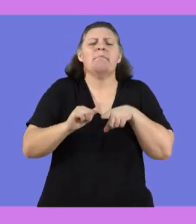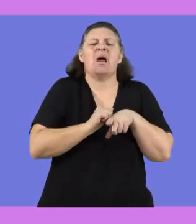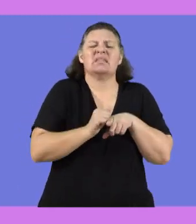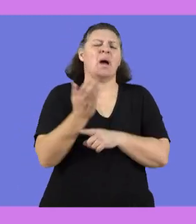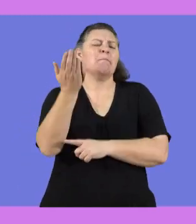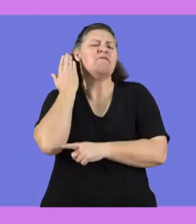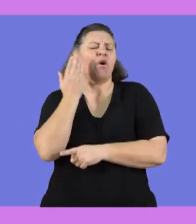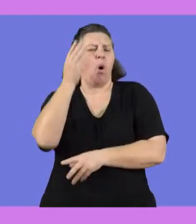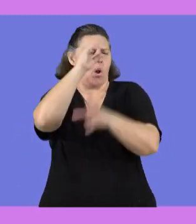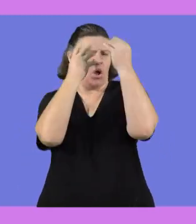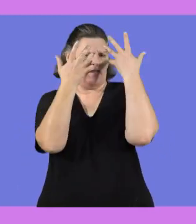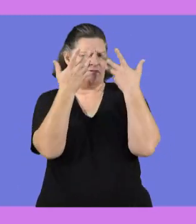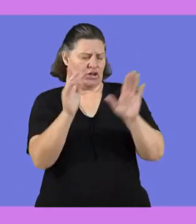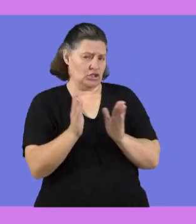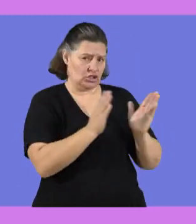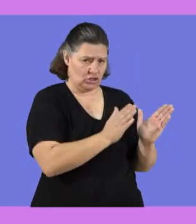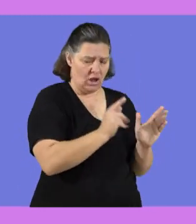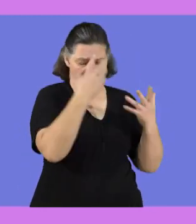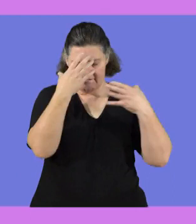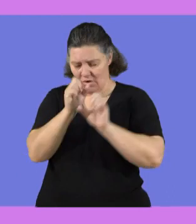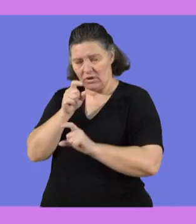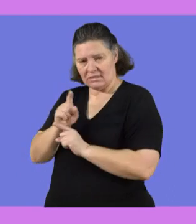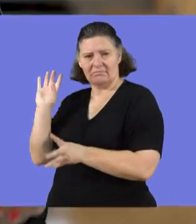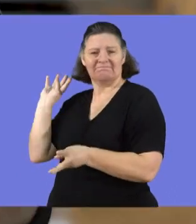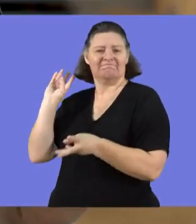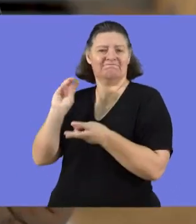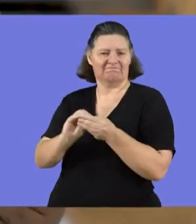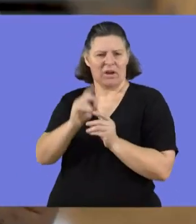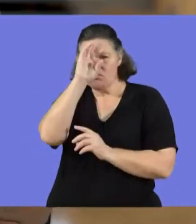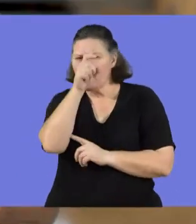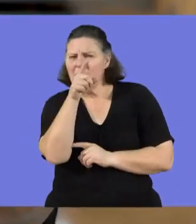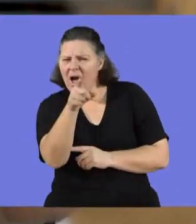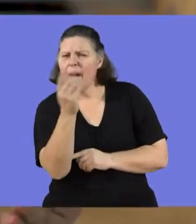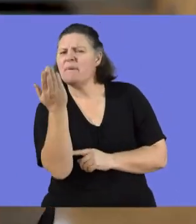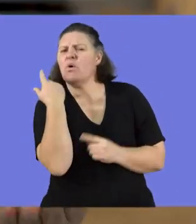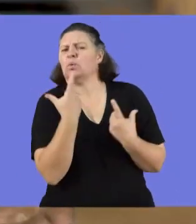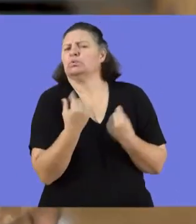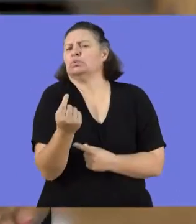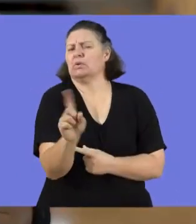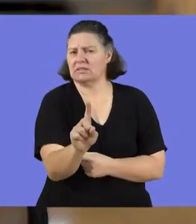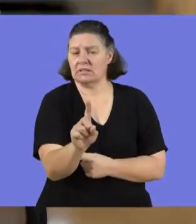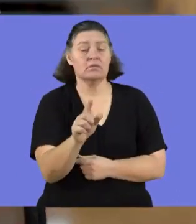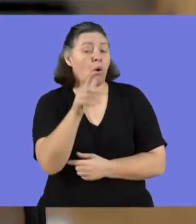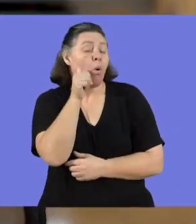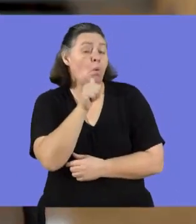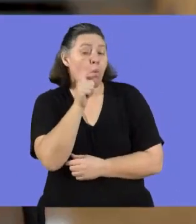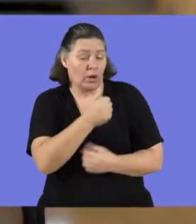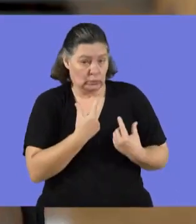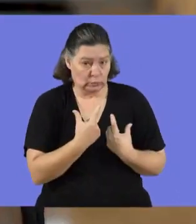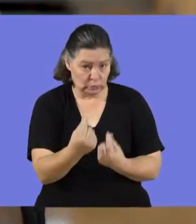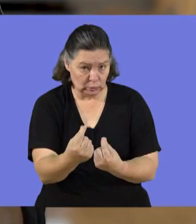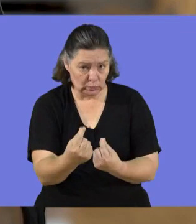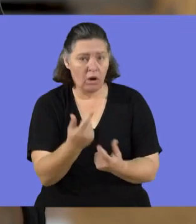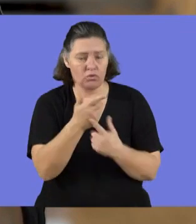us practice what we've learned previously just to make sure that we recap, you still remember what we did so that when we